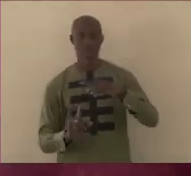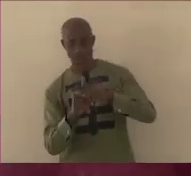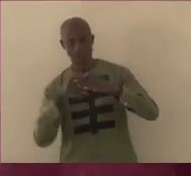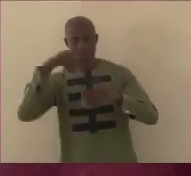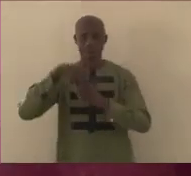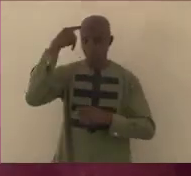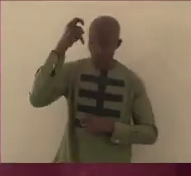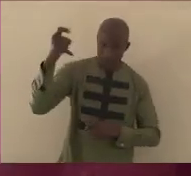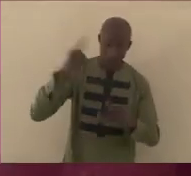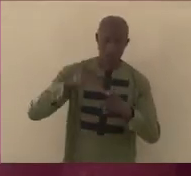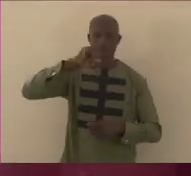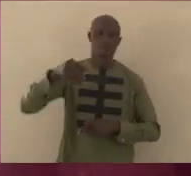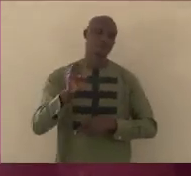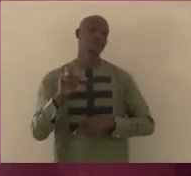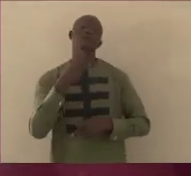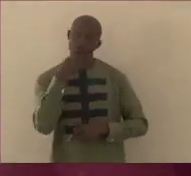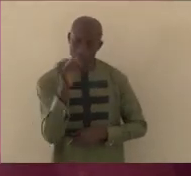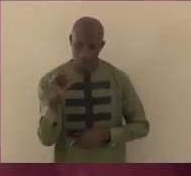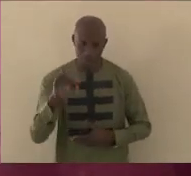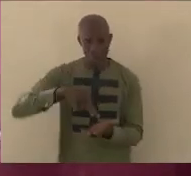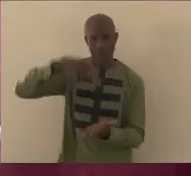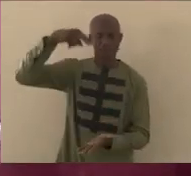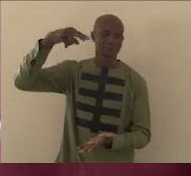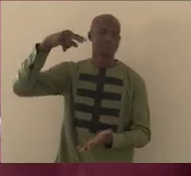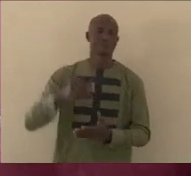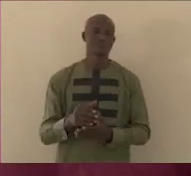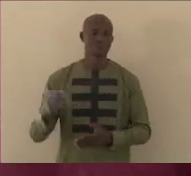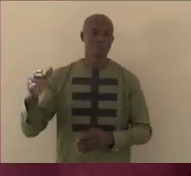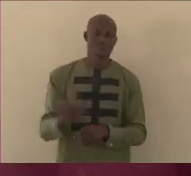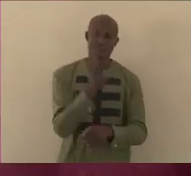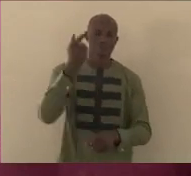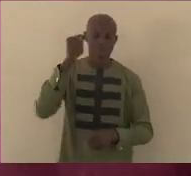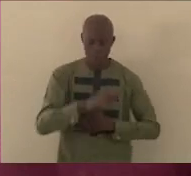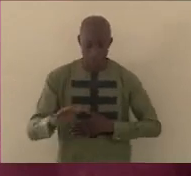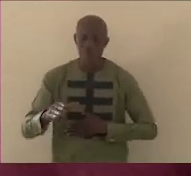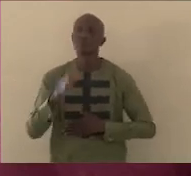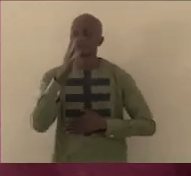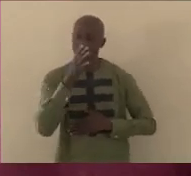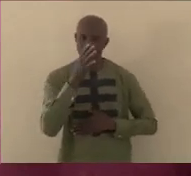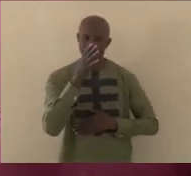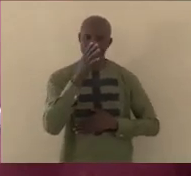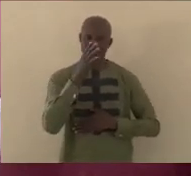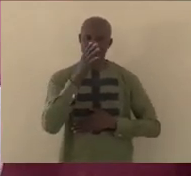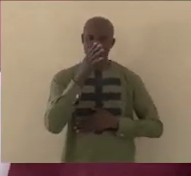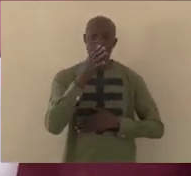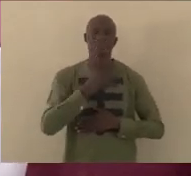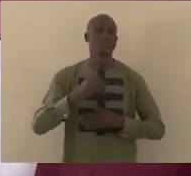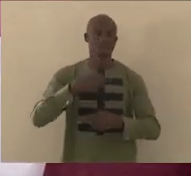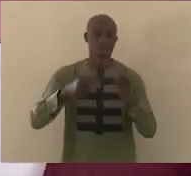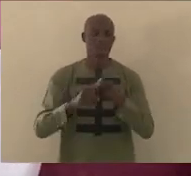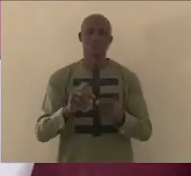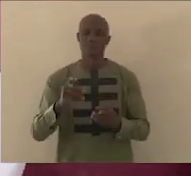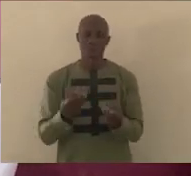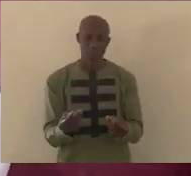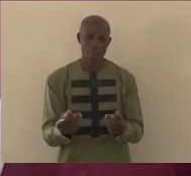Lord appeared in a dream to Joseph in Egypt, saying, "Rise, take the child and his mother, and go